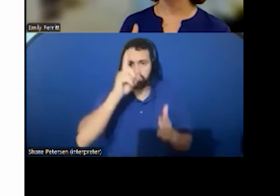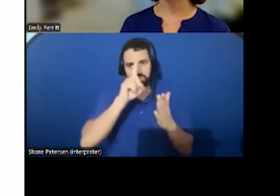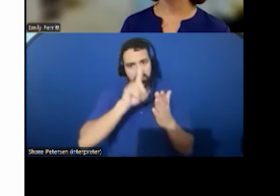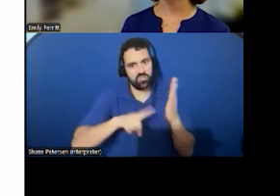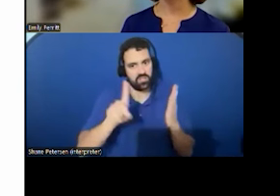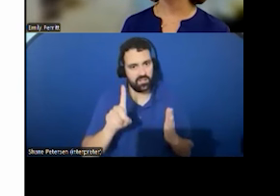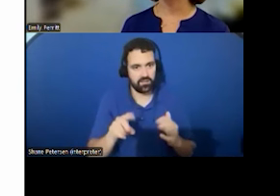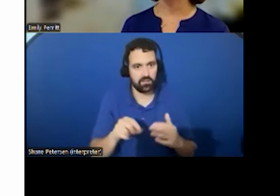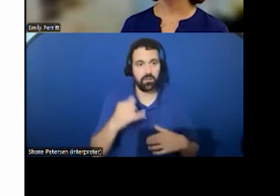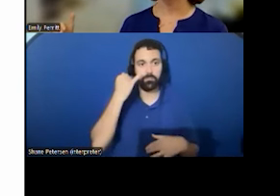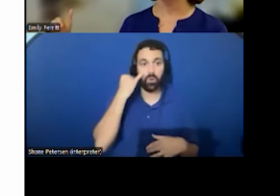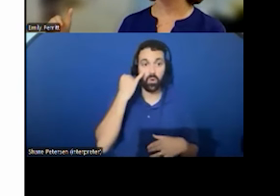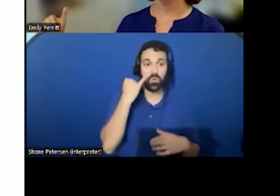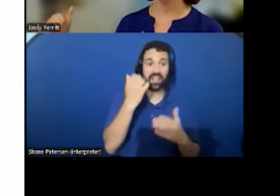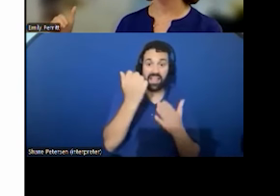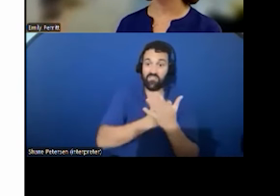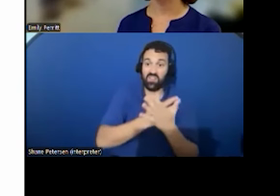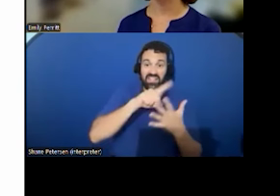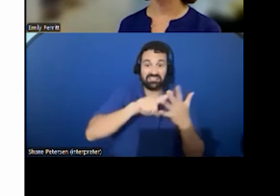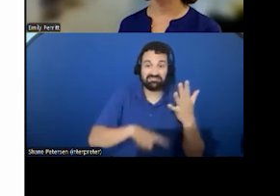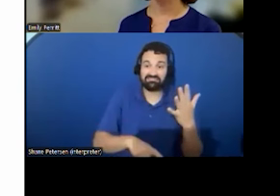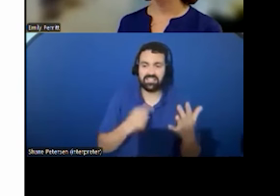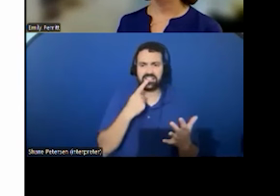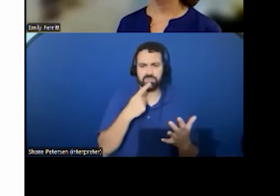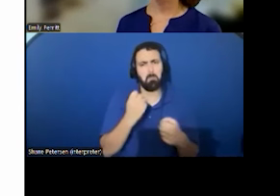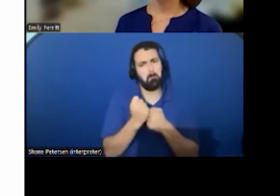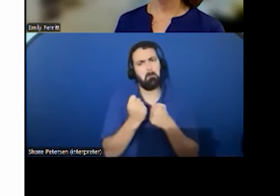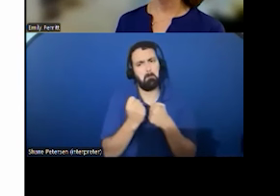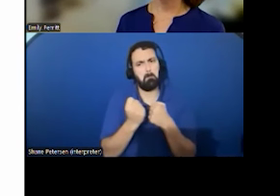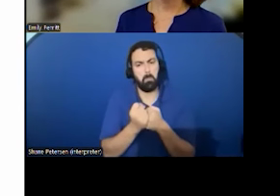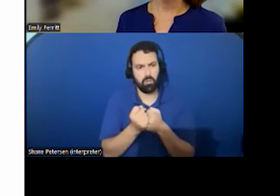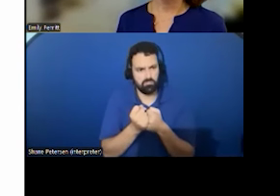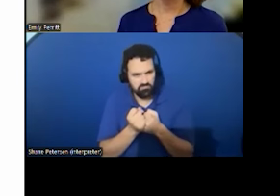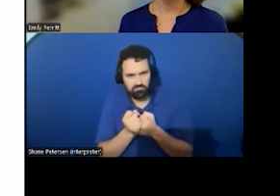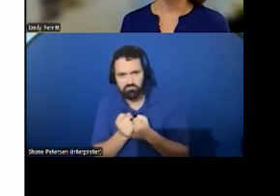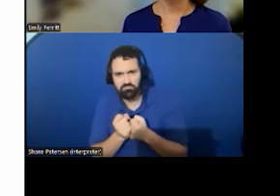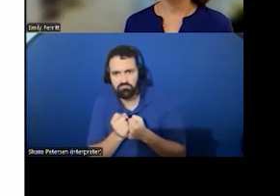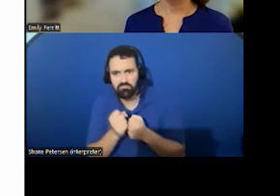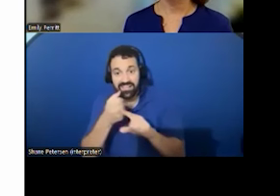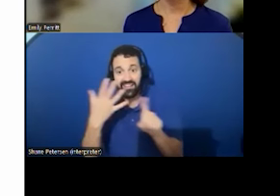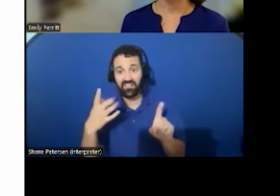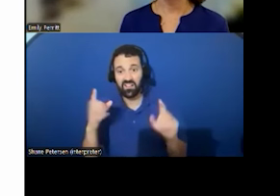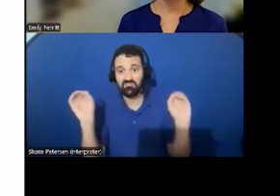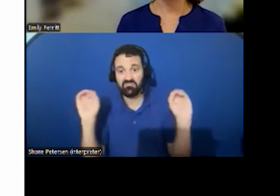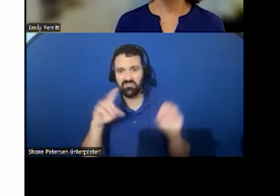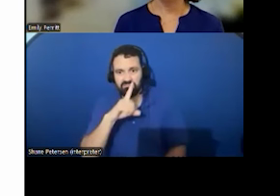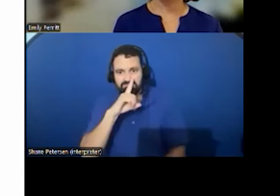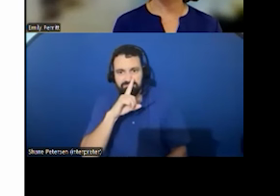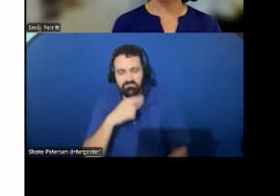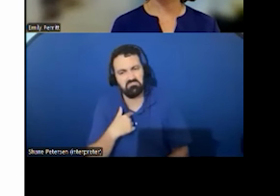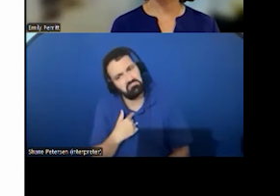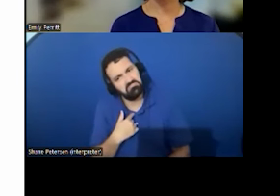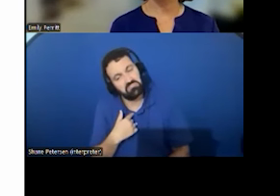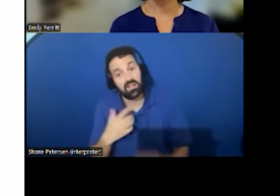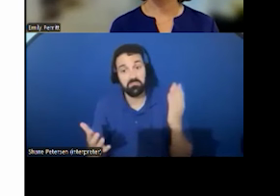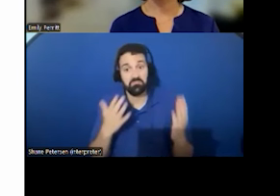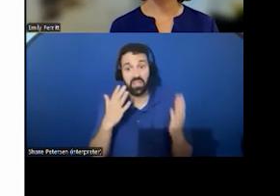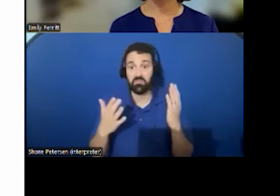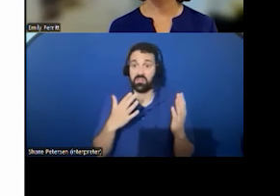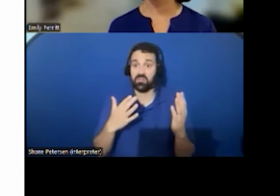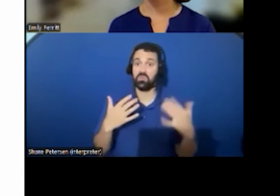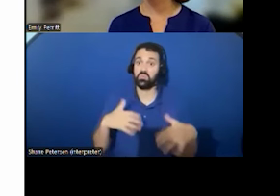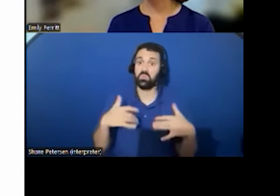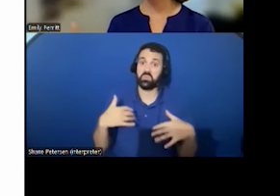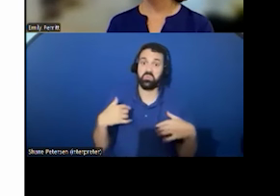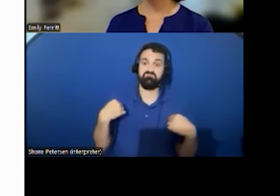says supports with no real detail. I mean, you could be looking at a mature application that has